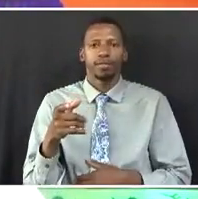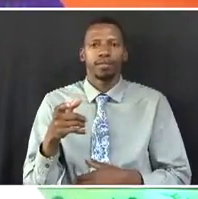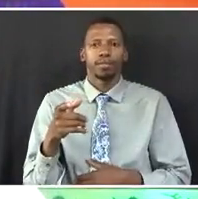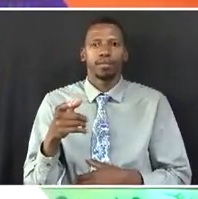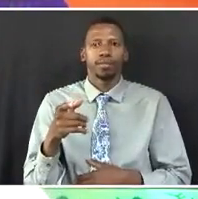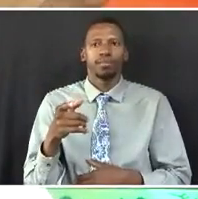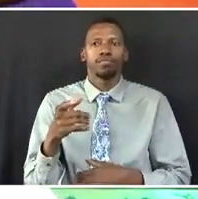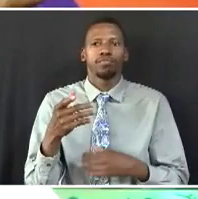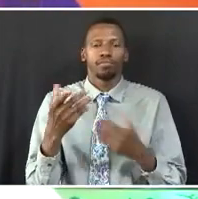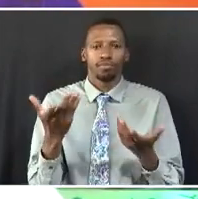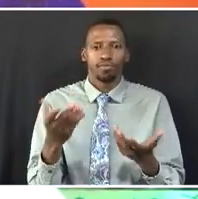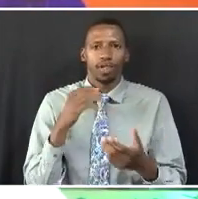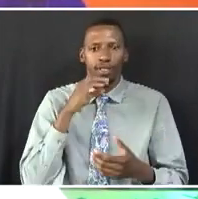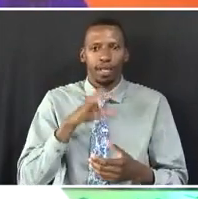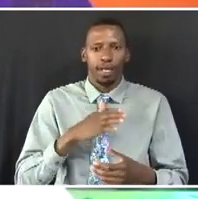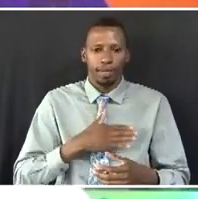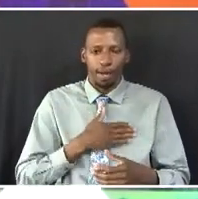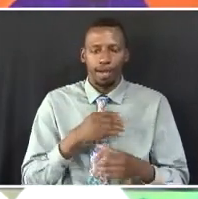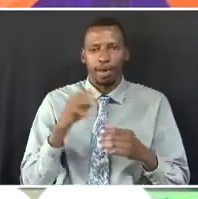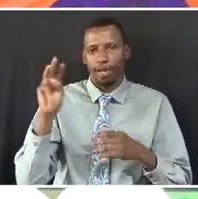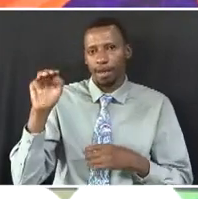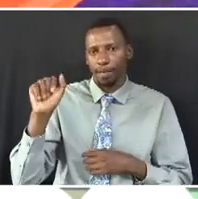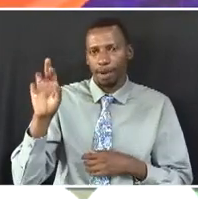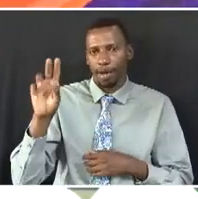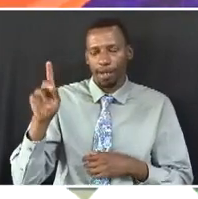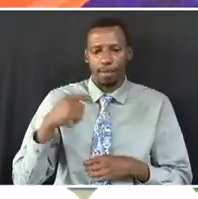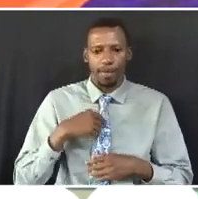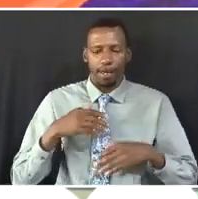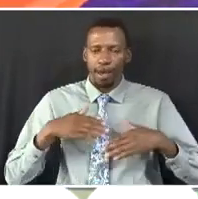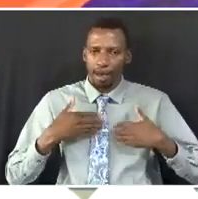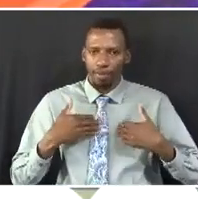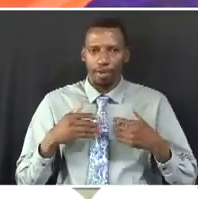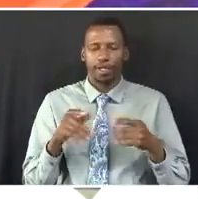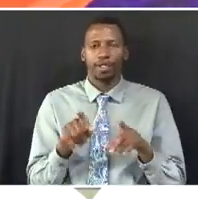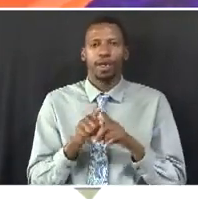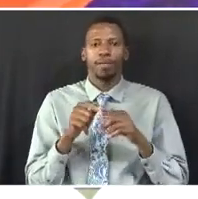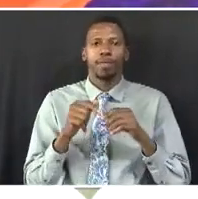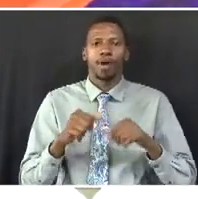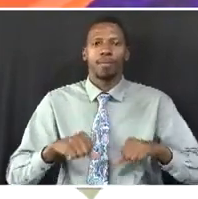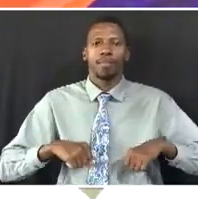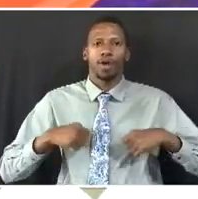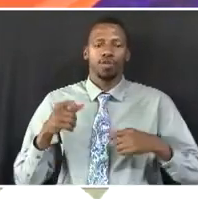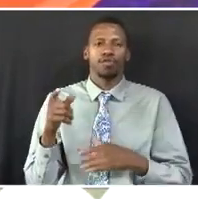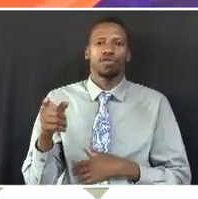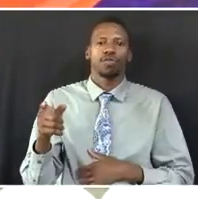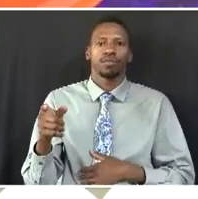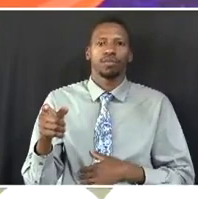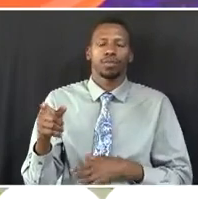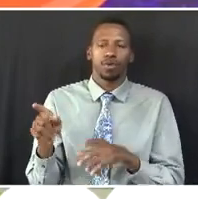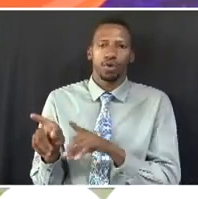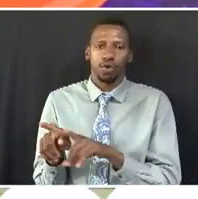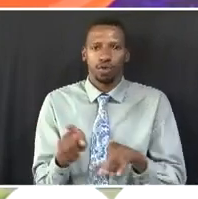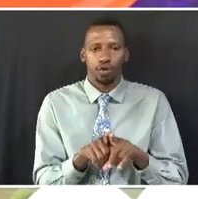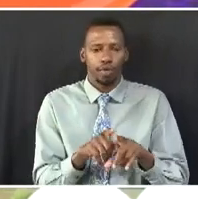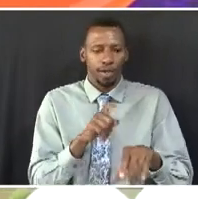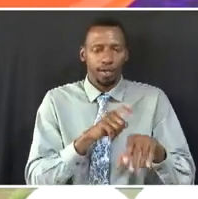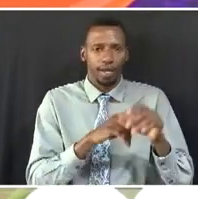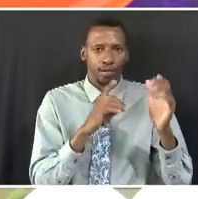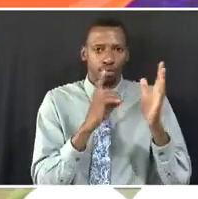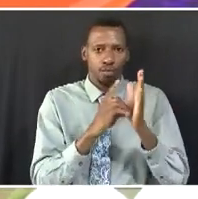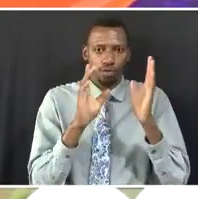son, Mark, and I'm very happy, I'm proud of him. And actually, when Dr. Mark Finley was